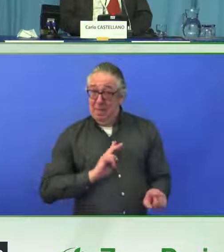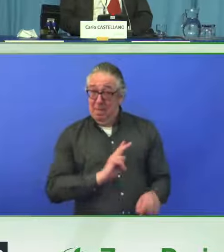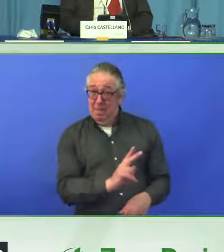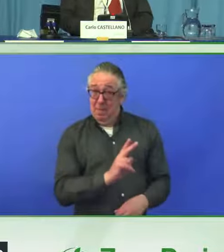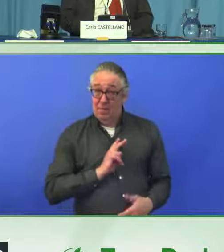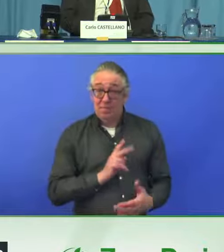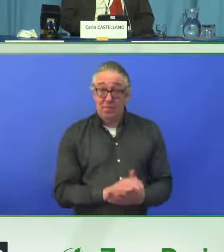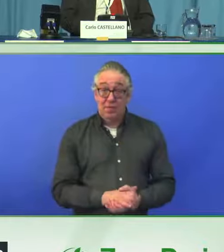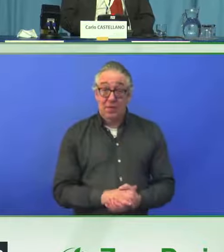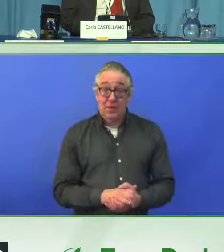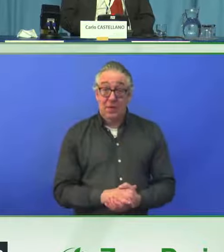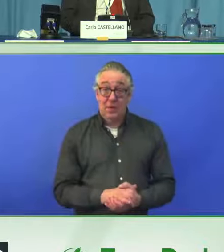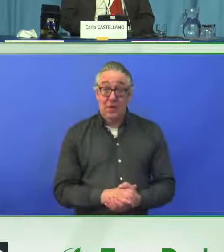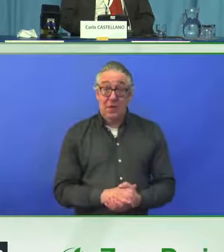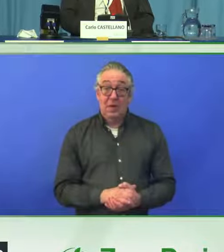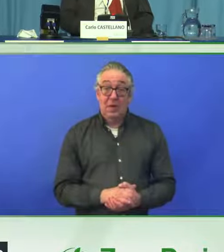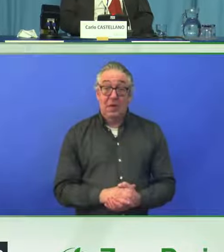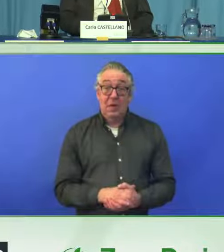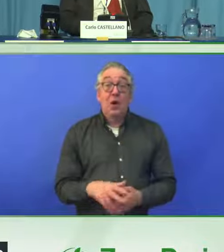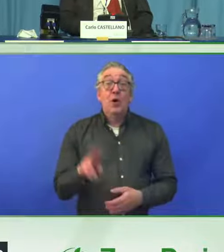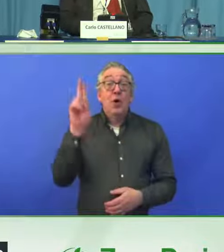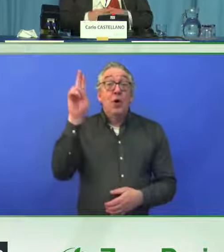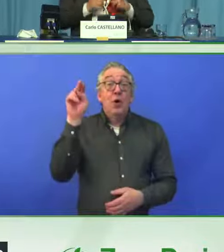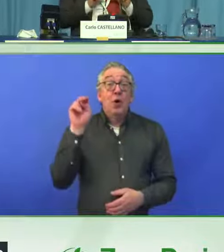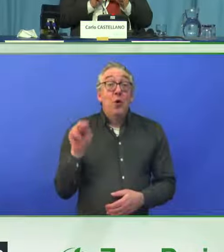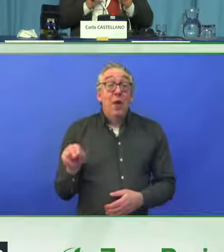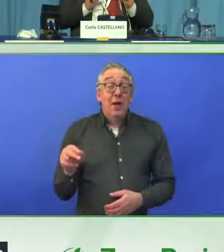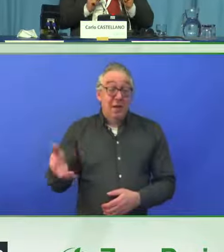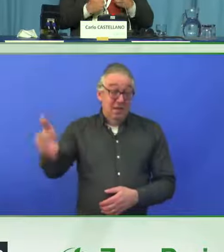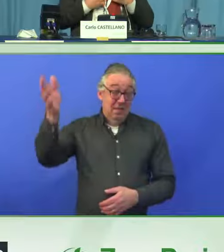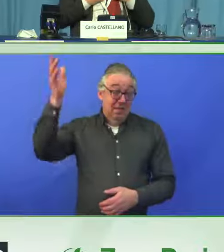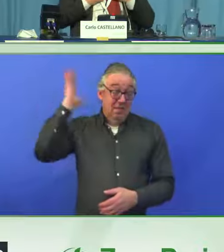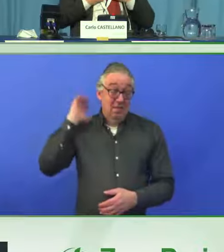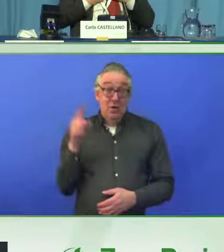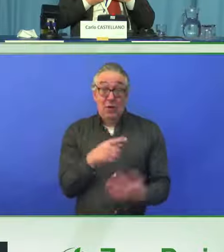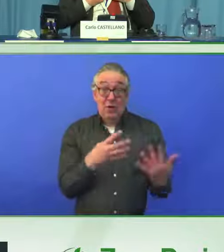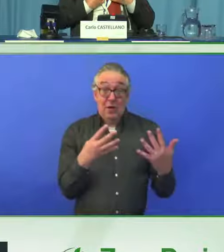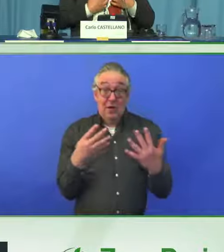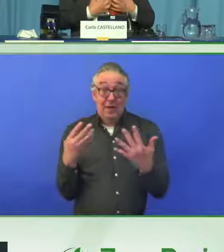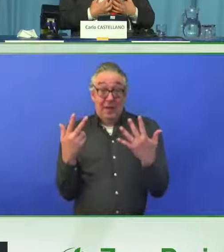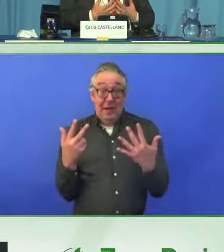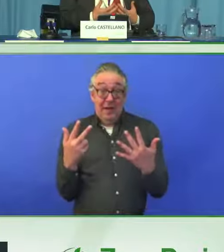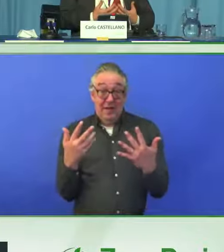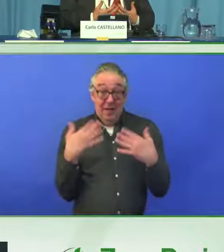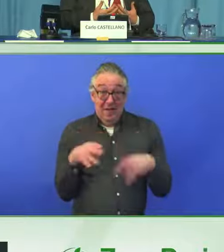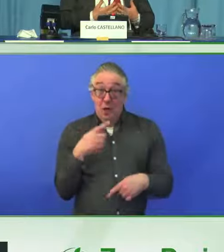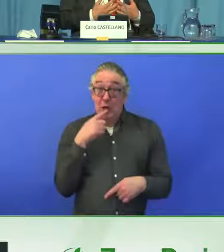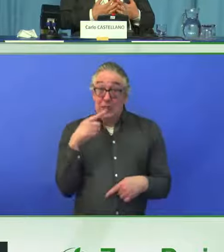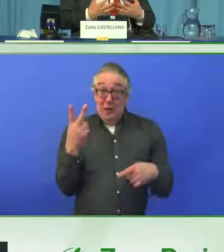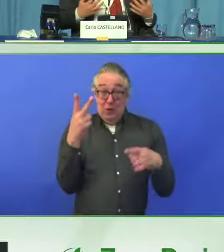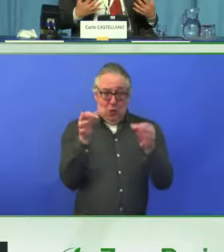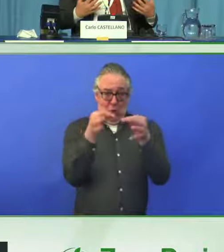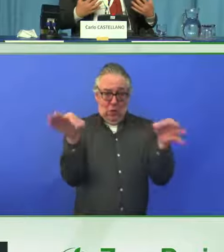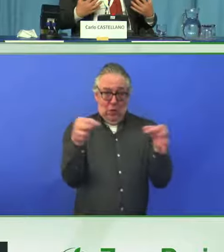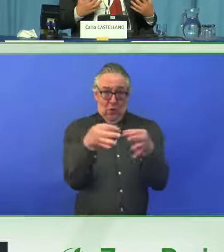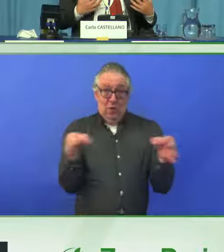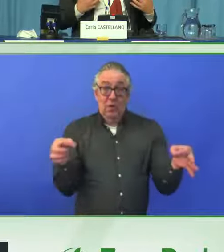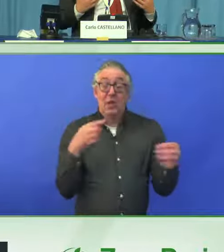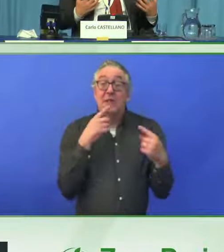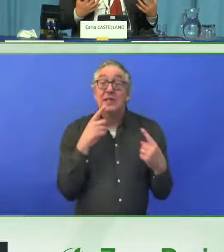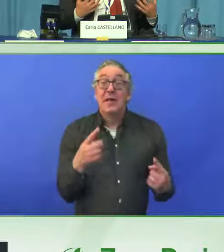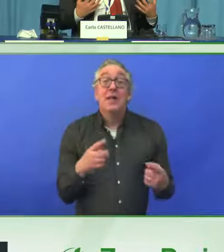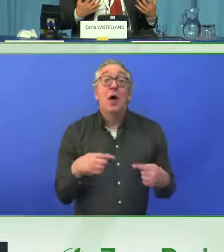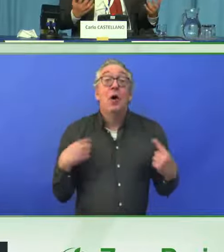from 1998 that says in 2 rows that our group is able to park wherever will